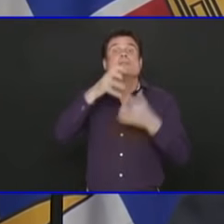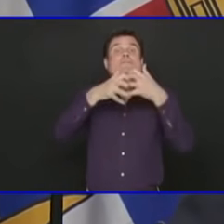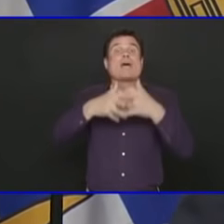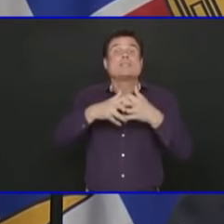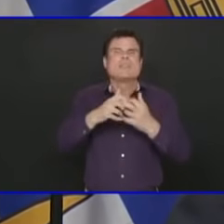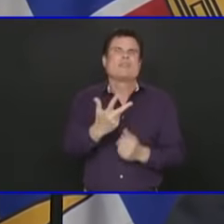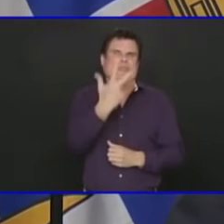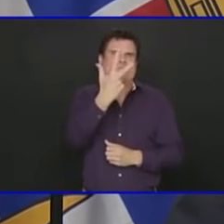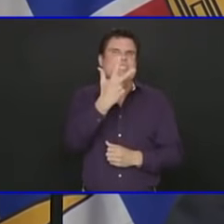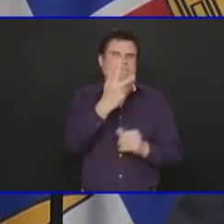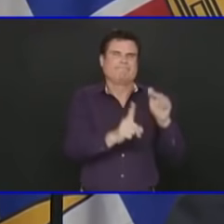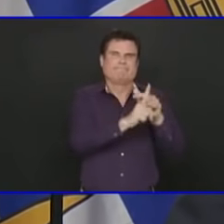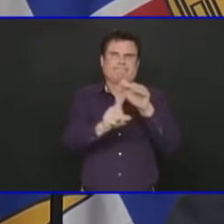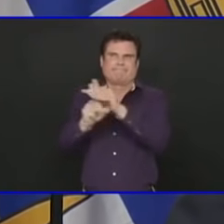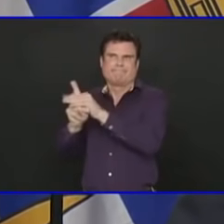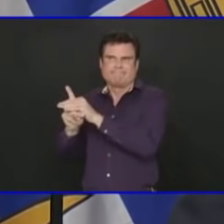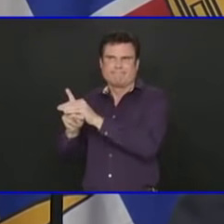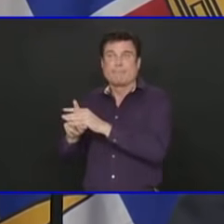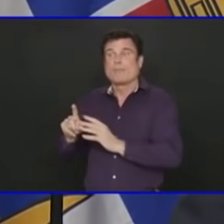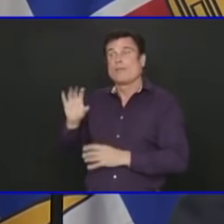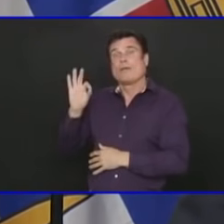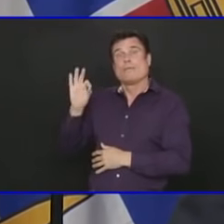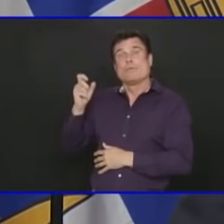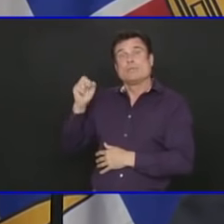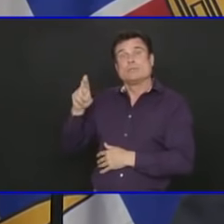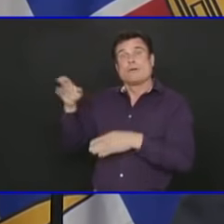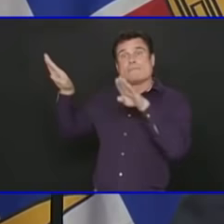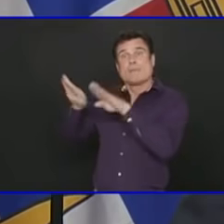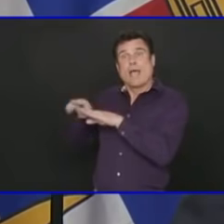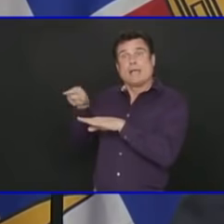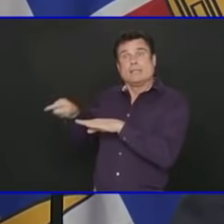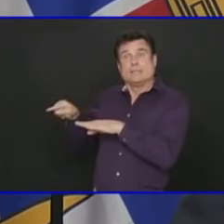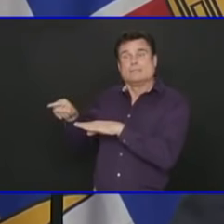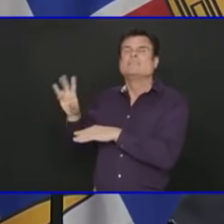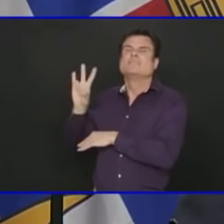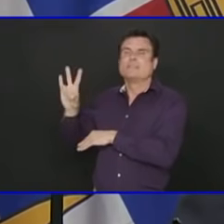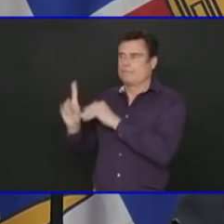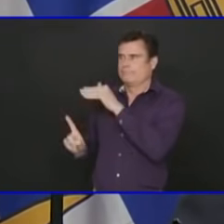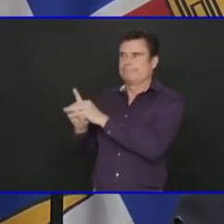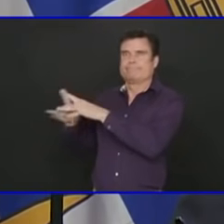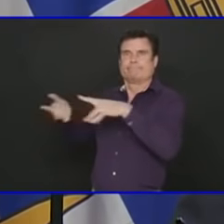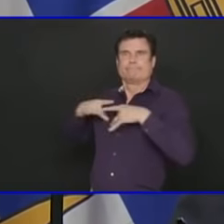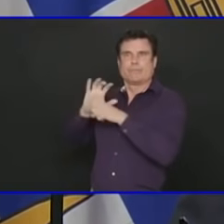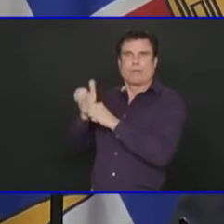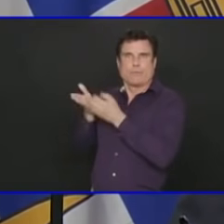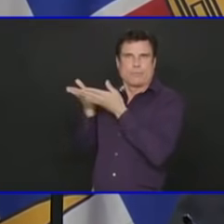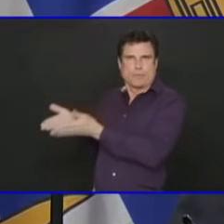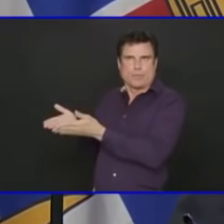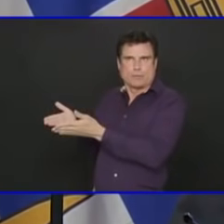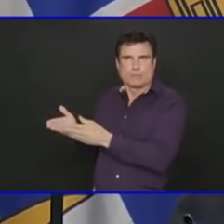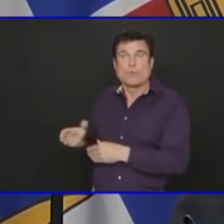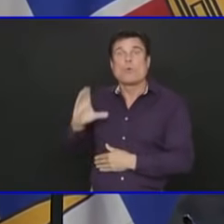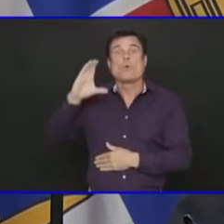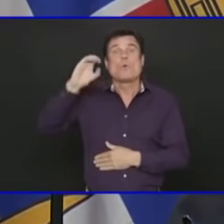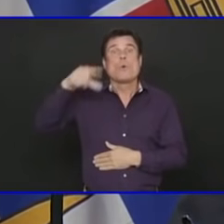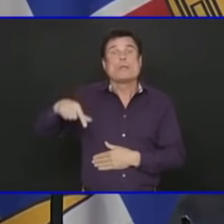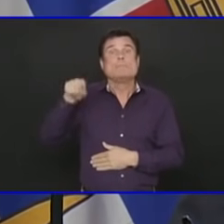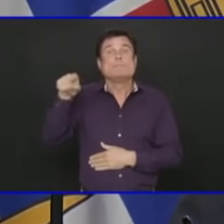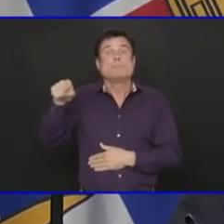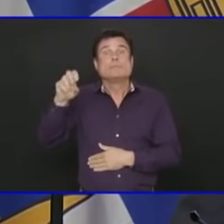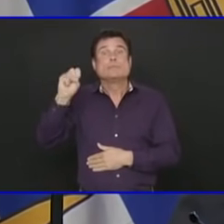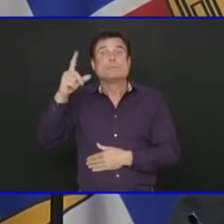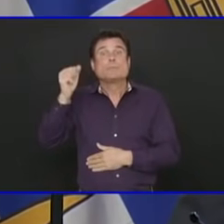tested positive from Superior Poultry, and 35 from United Poultry. And I apologize, I had the numbers incorrect